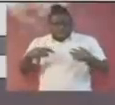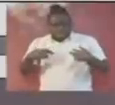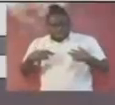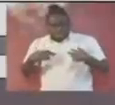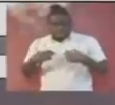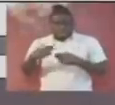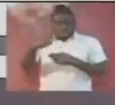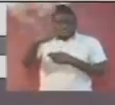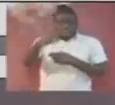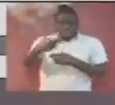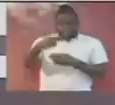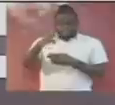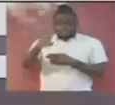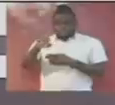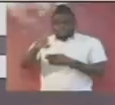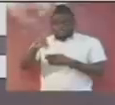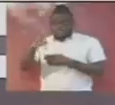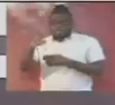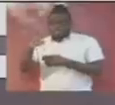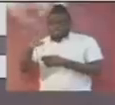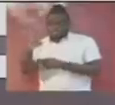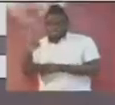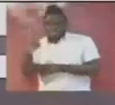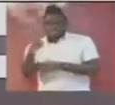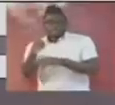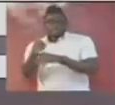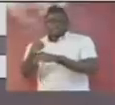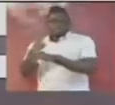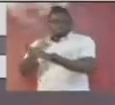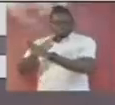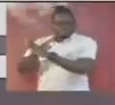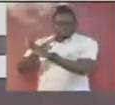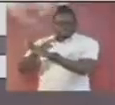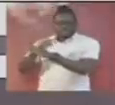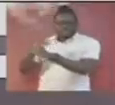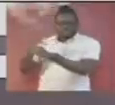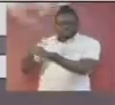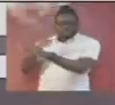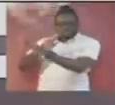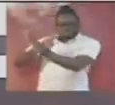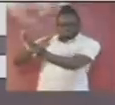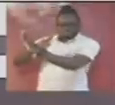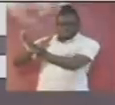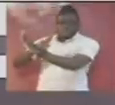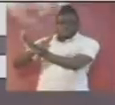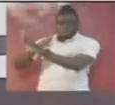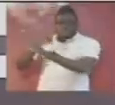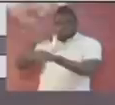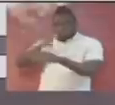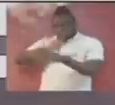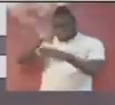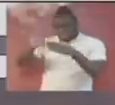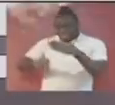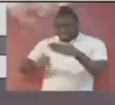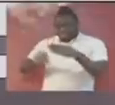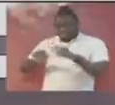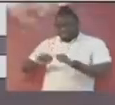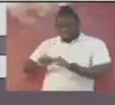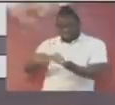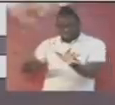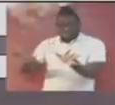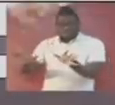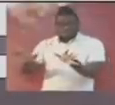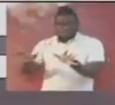clarification. When you say end the pandemic, what do you exactly mean? We definitely